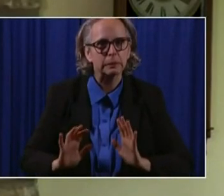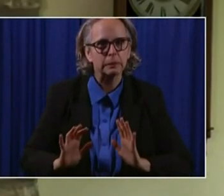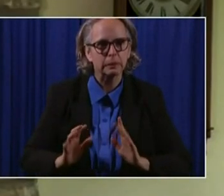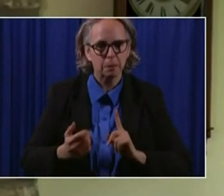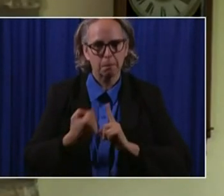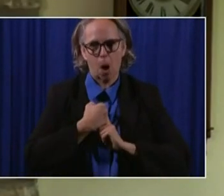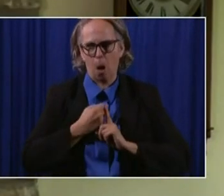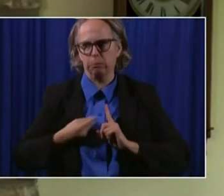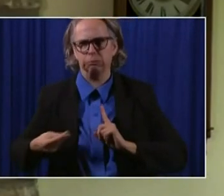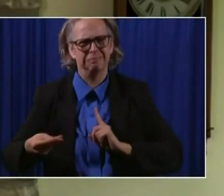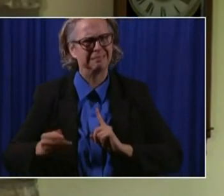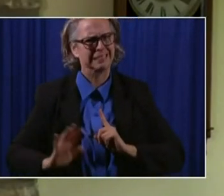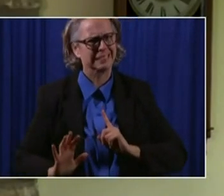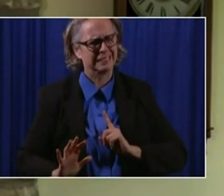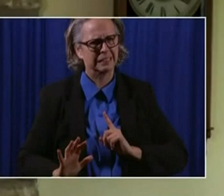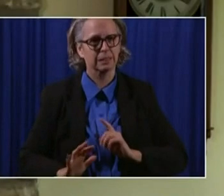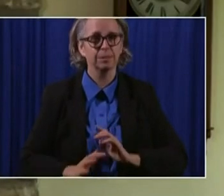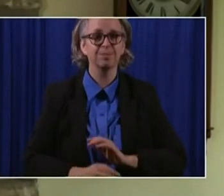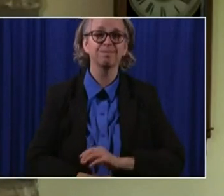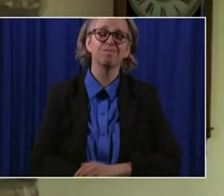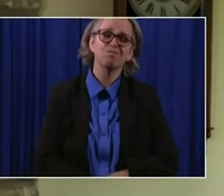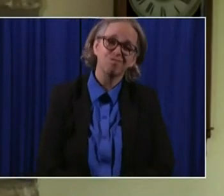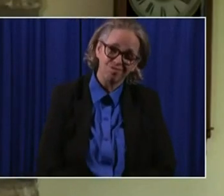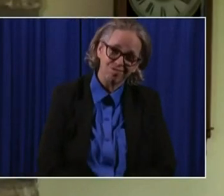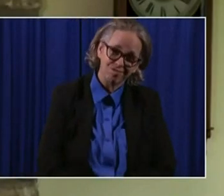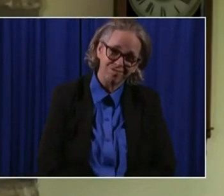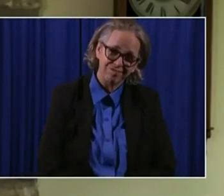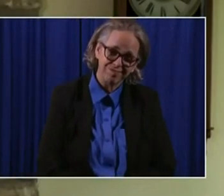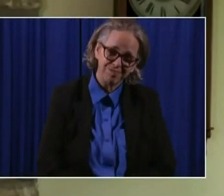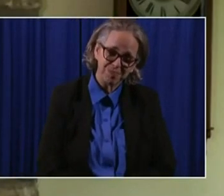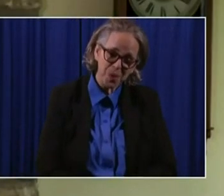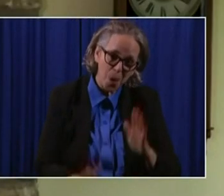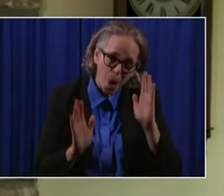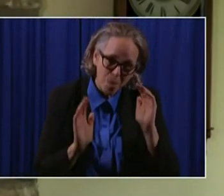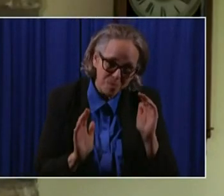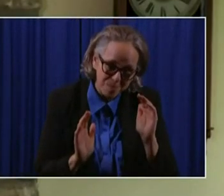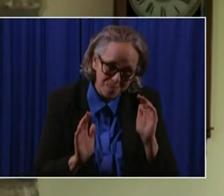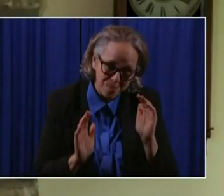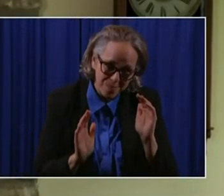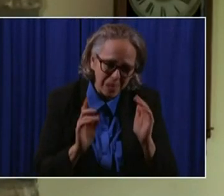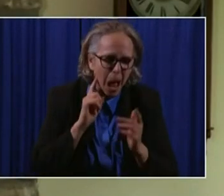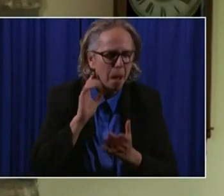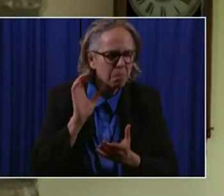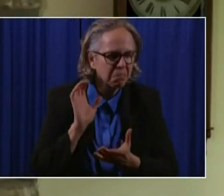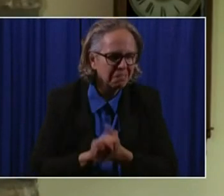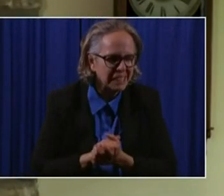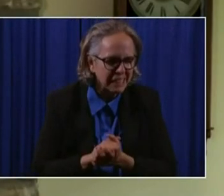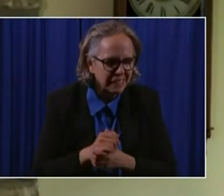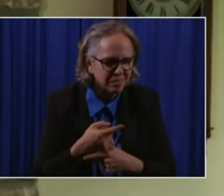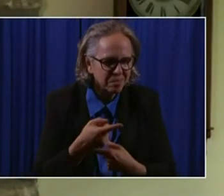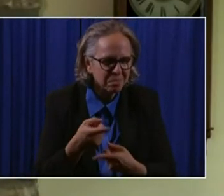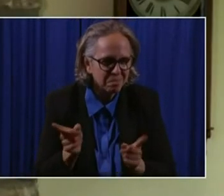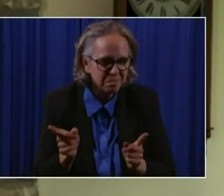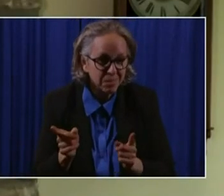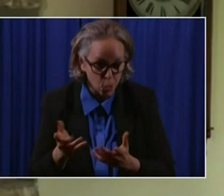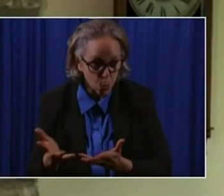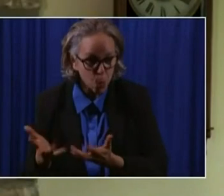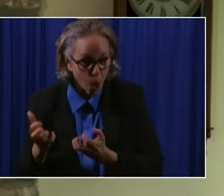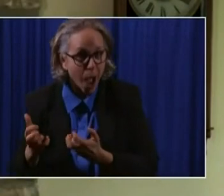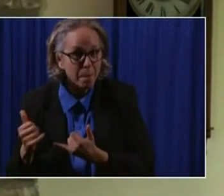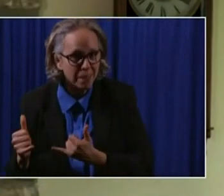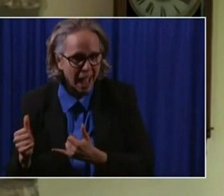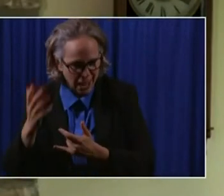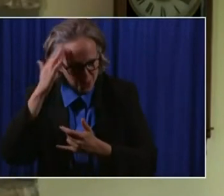So I hope, and I believe it will work. The driving force that will inspire our young men, our young